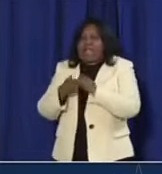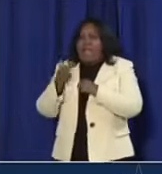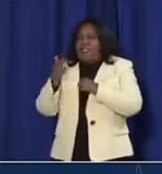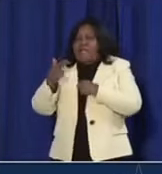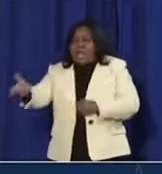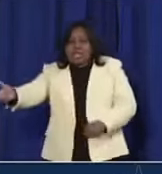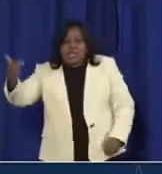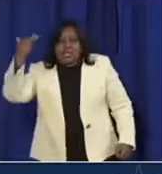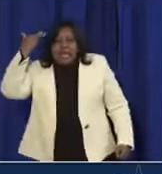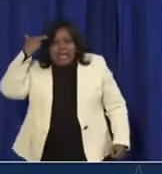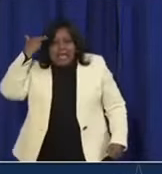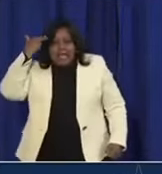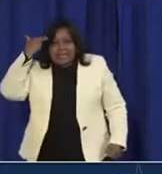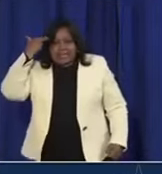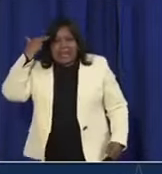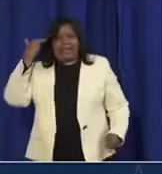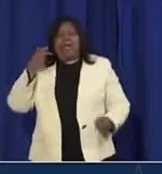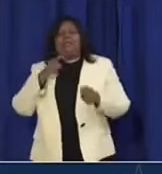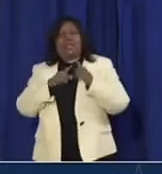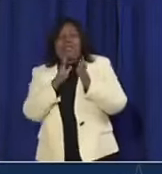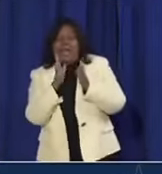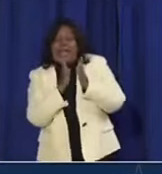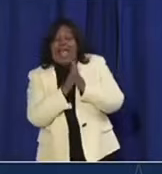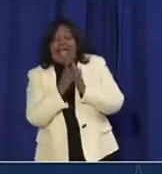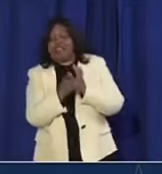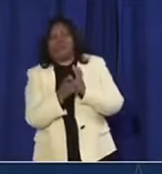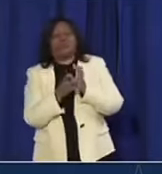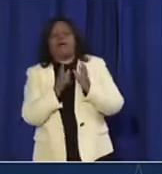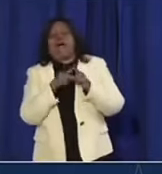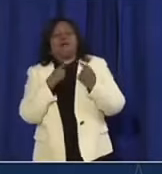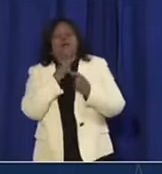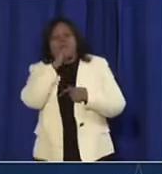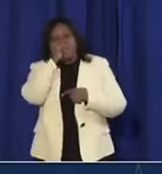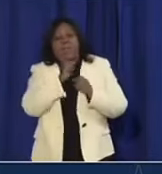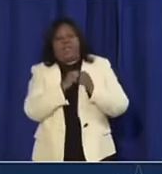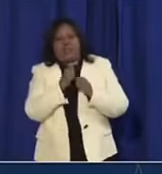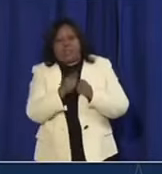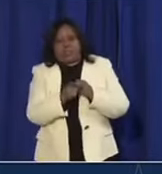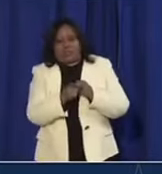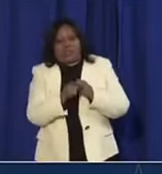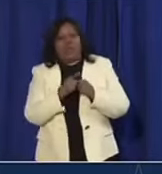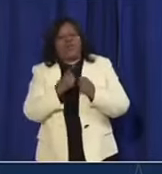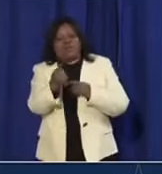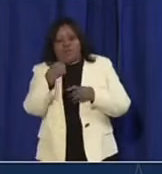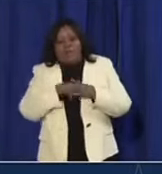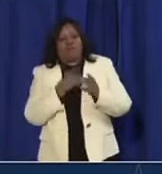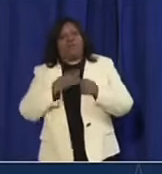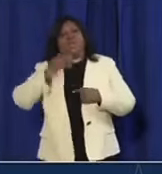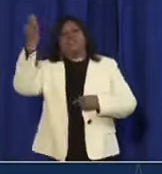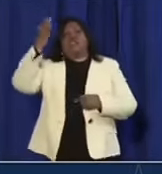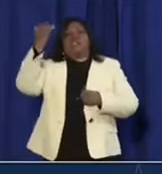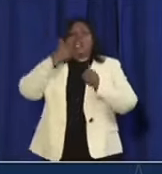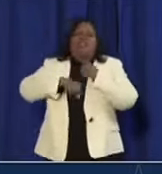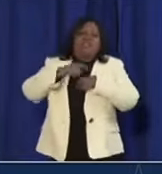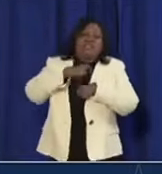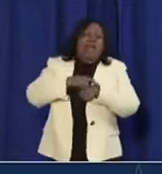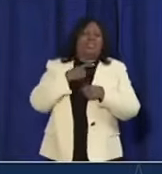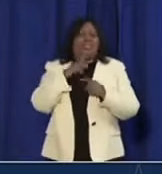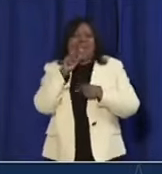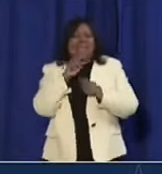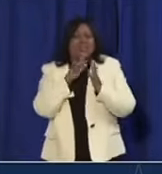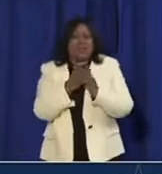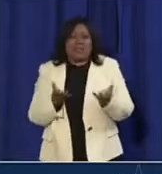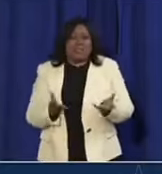the head. Sir, gun to the head, violent please, I'm going to ask you, I've been very patient with you. You come in here and you give a speech every single time. Just ask your